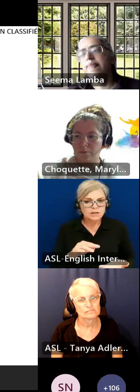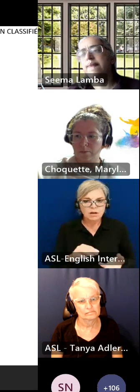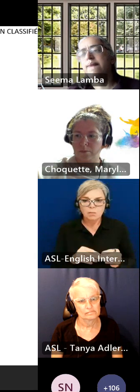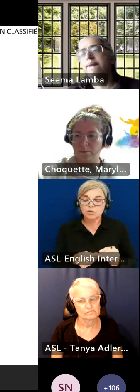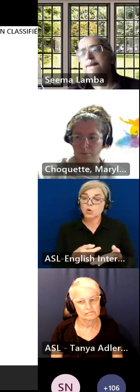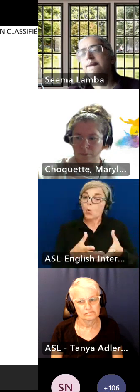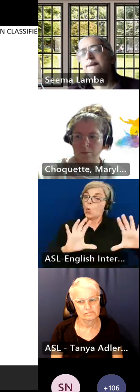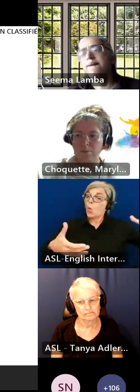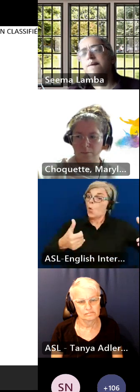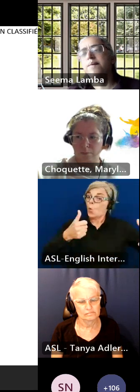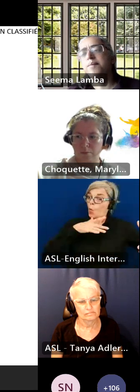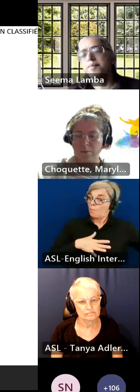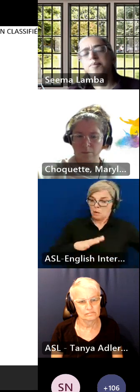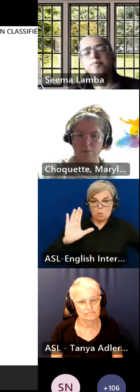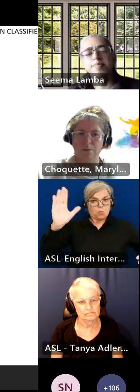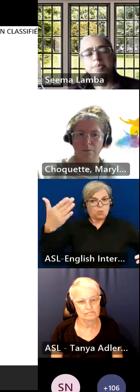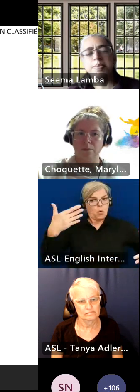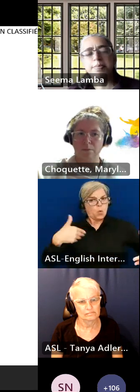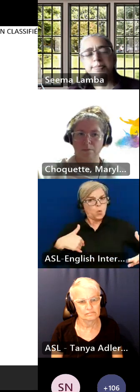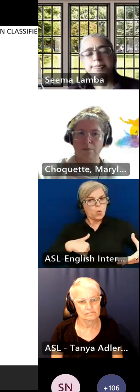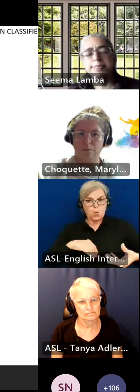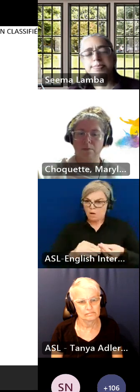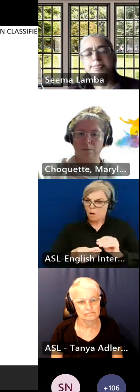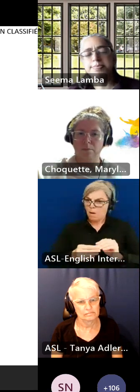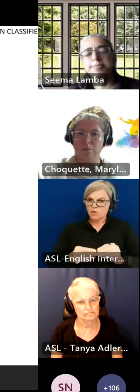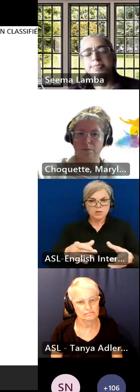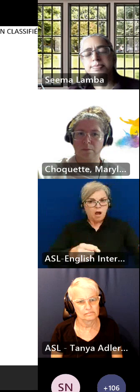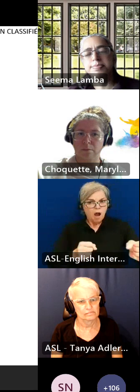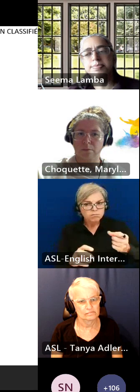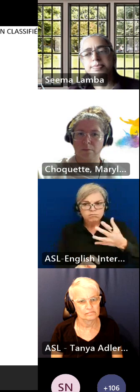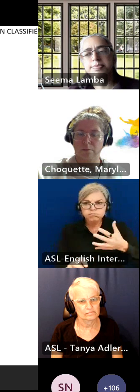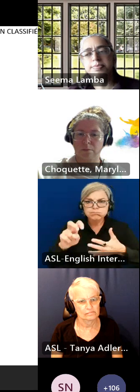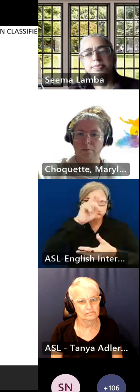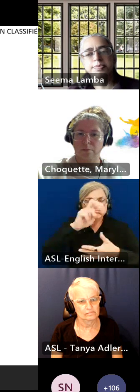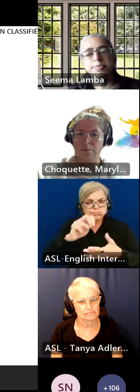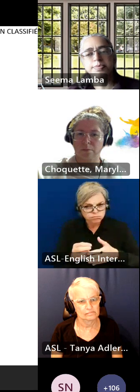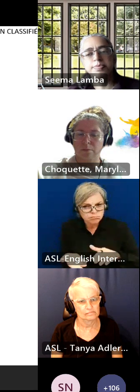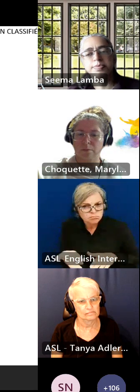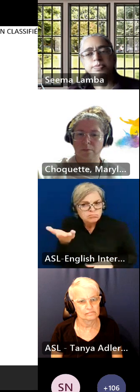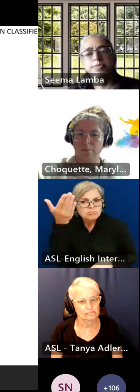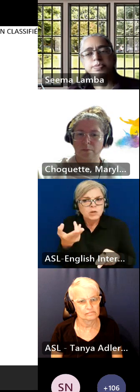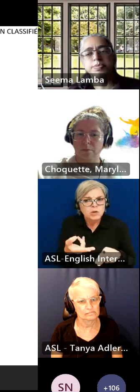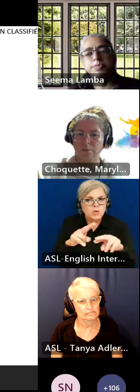good, numbers have gone up. But